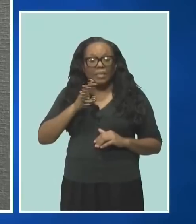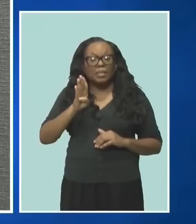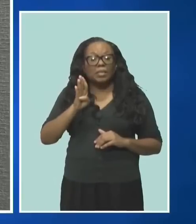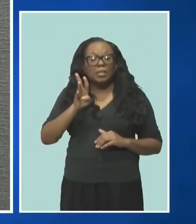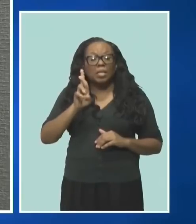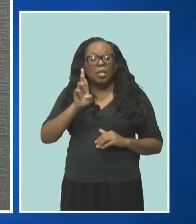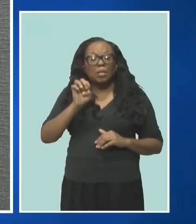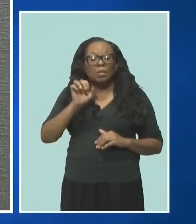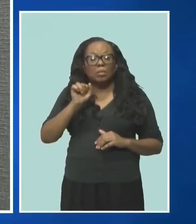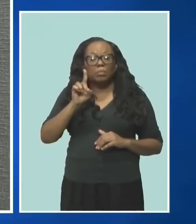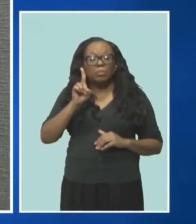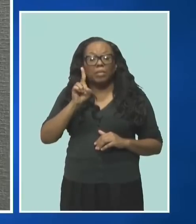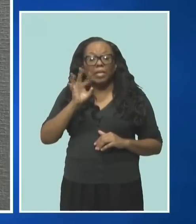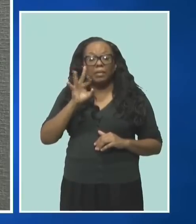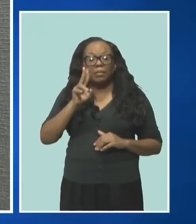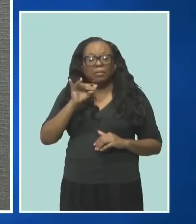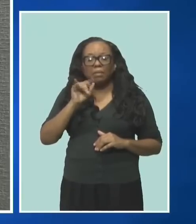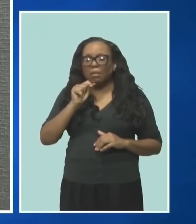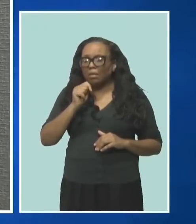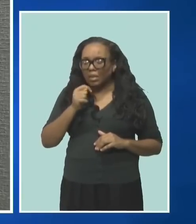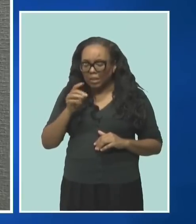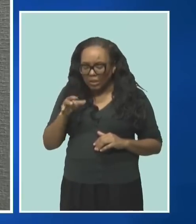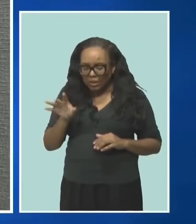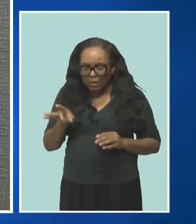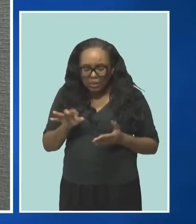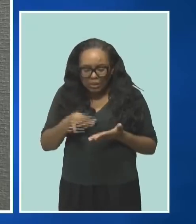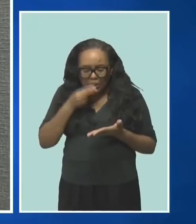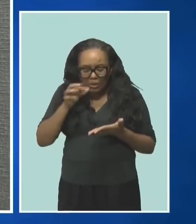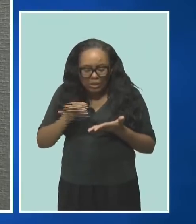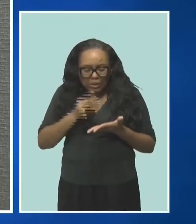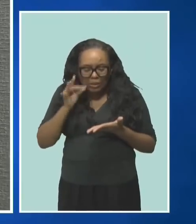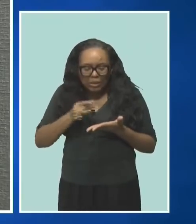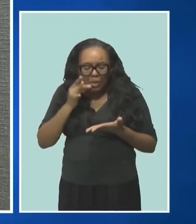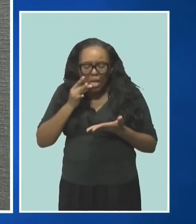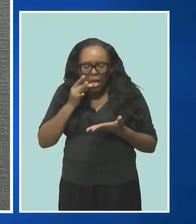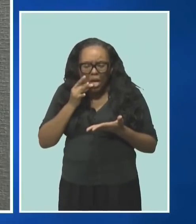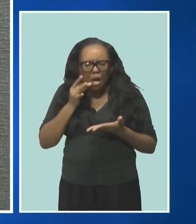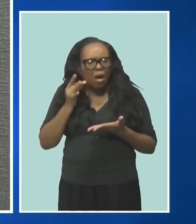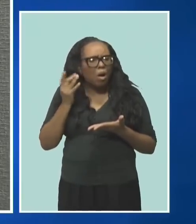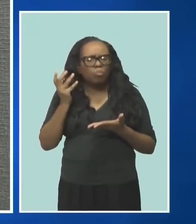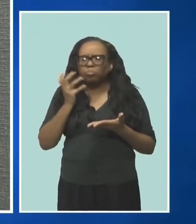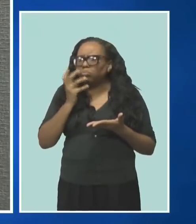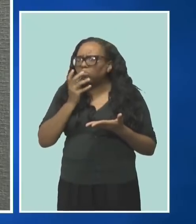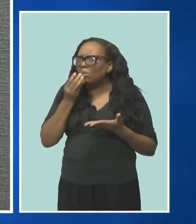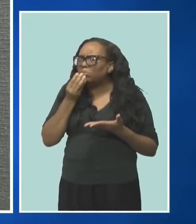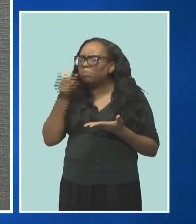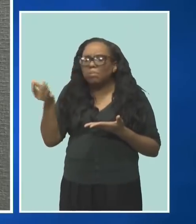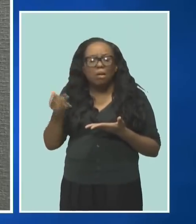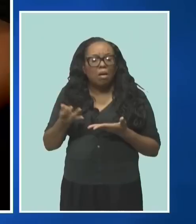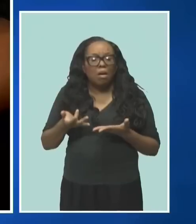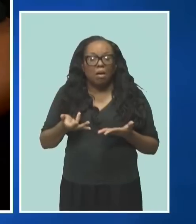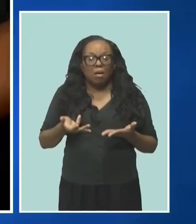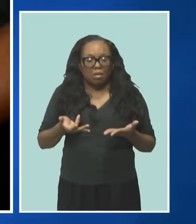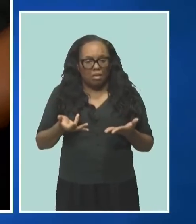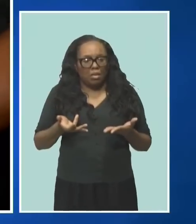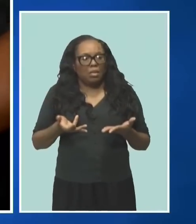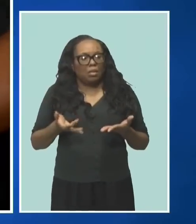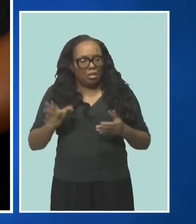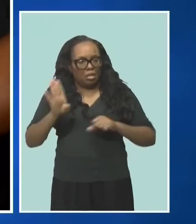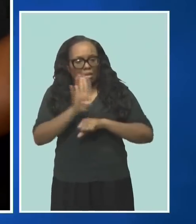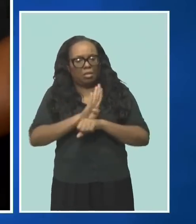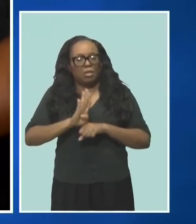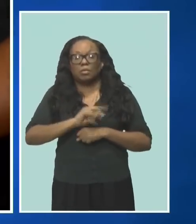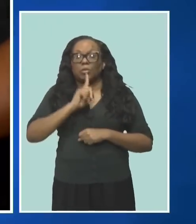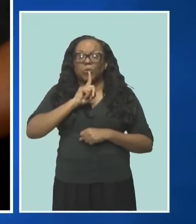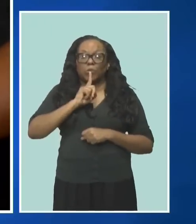had this breadfruit in Barbados, and it was amazing. So that makes their journey to Barbados something special. He says Barbados is in a